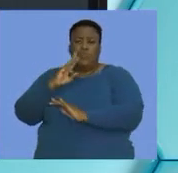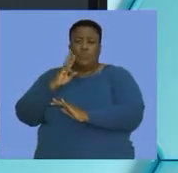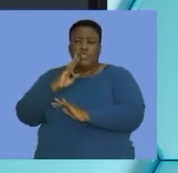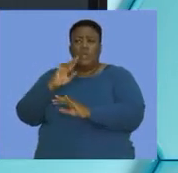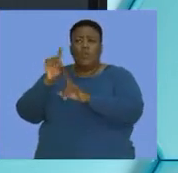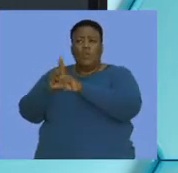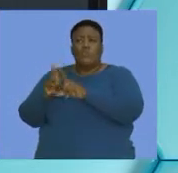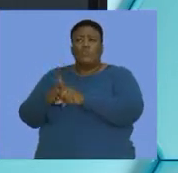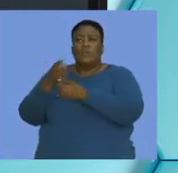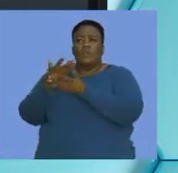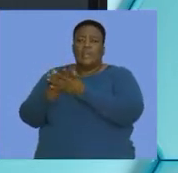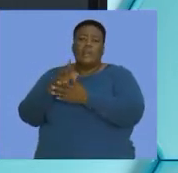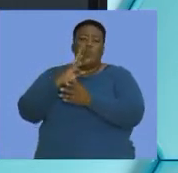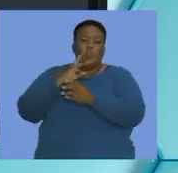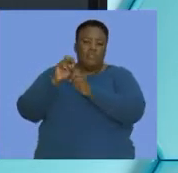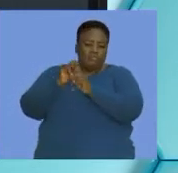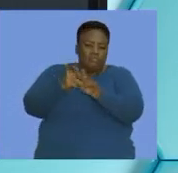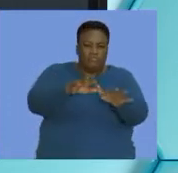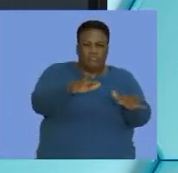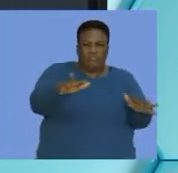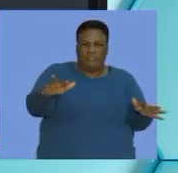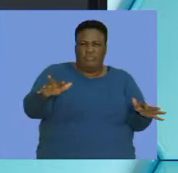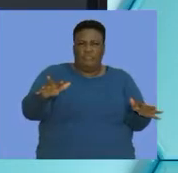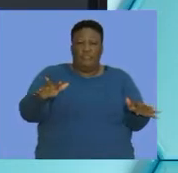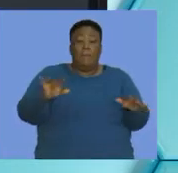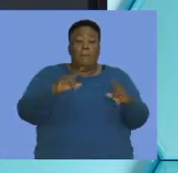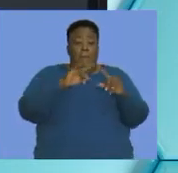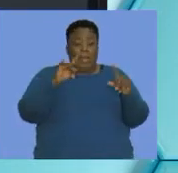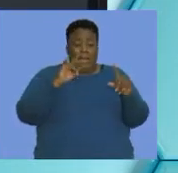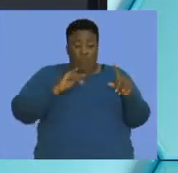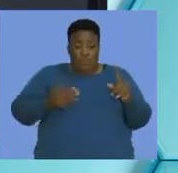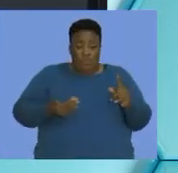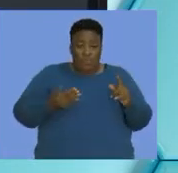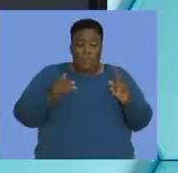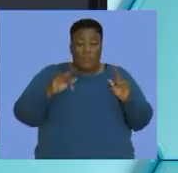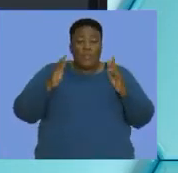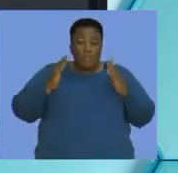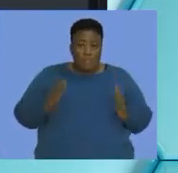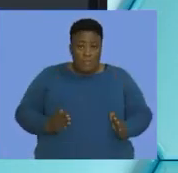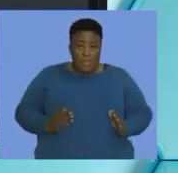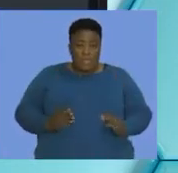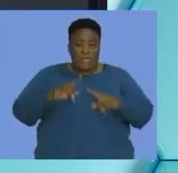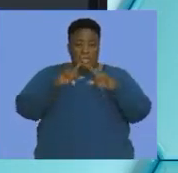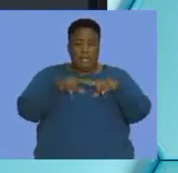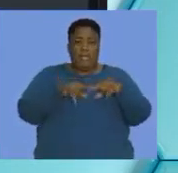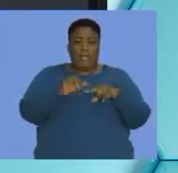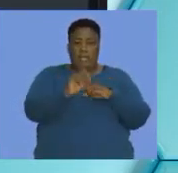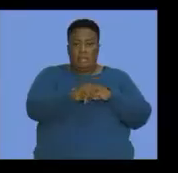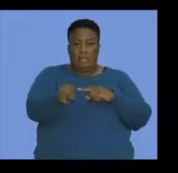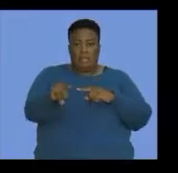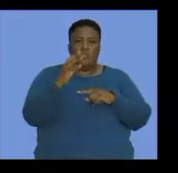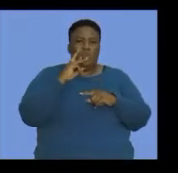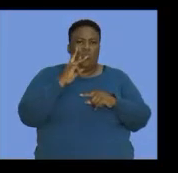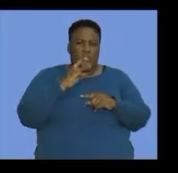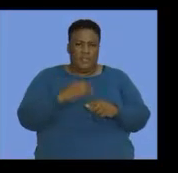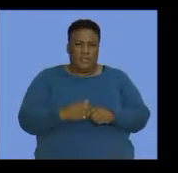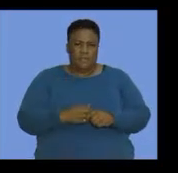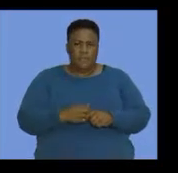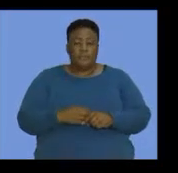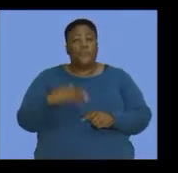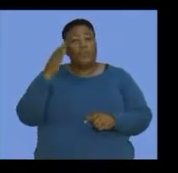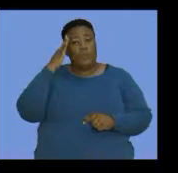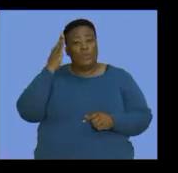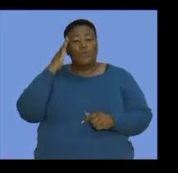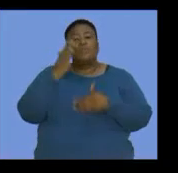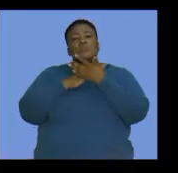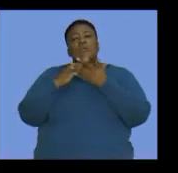bodies, but also can contaminate these water bodies which humans rely on. So that is hazardous. We also know